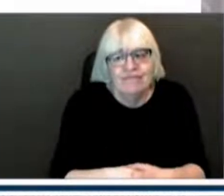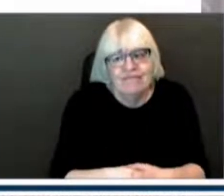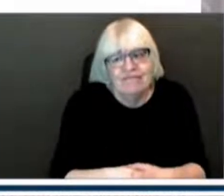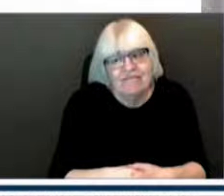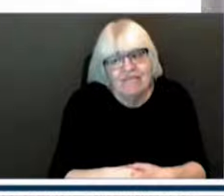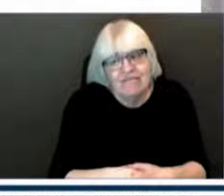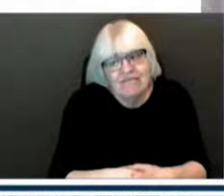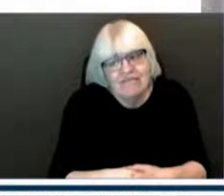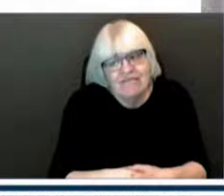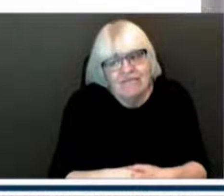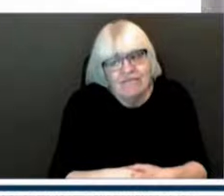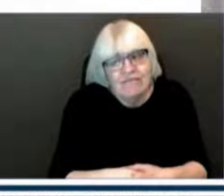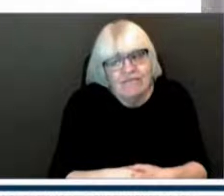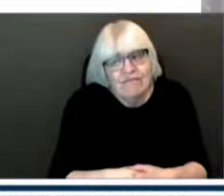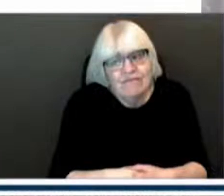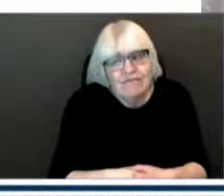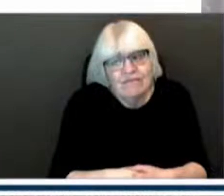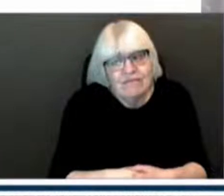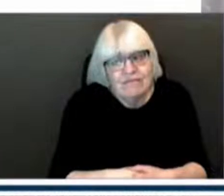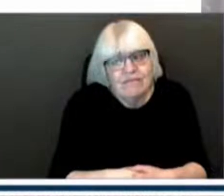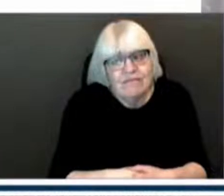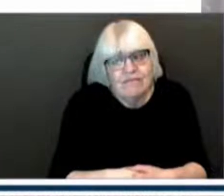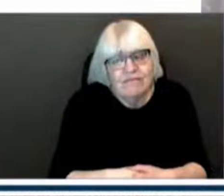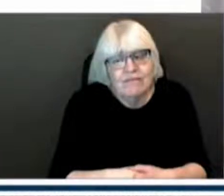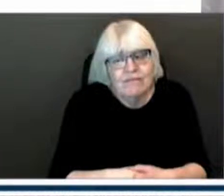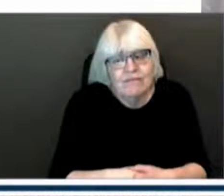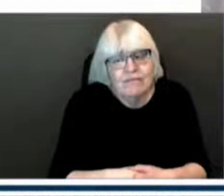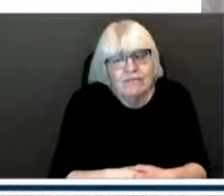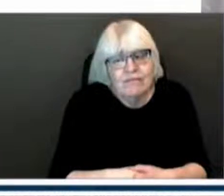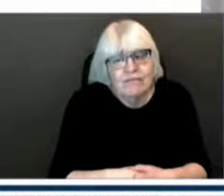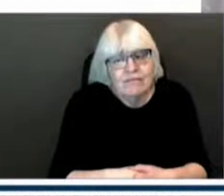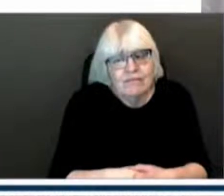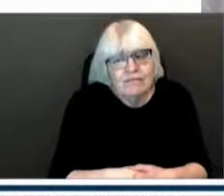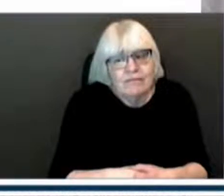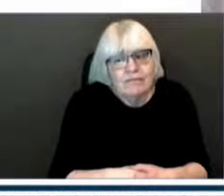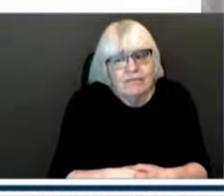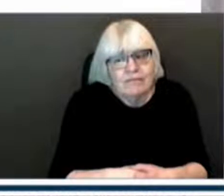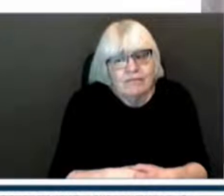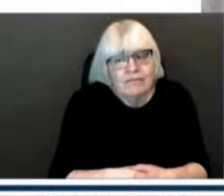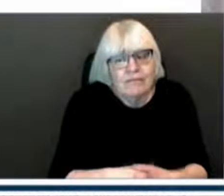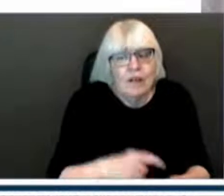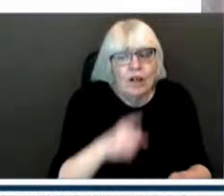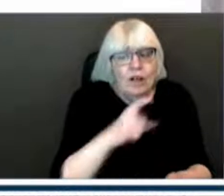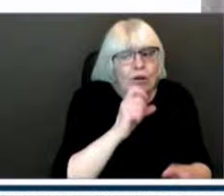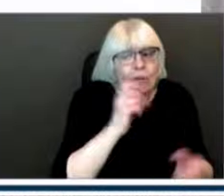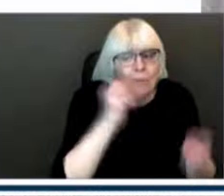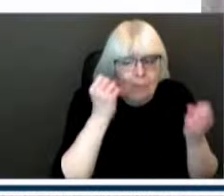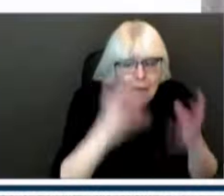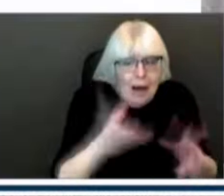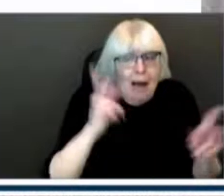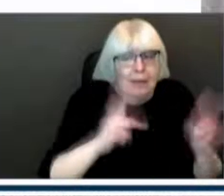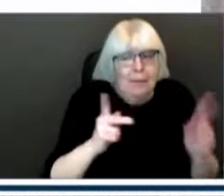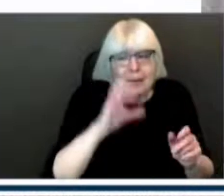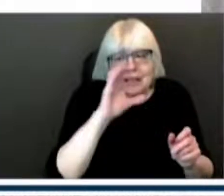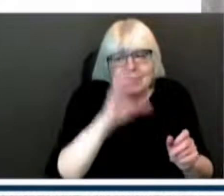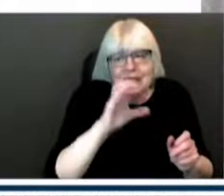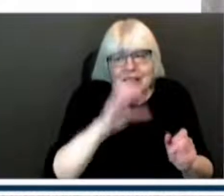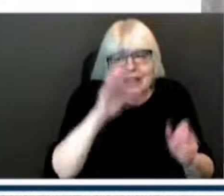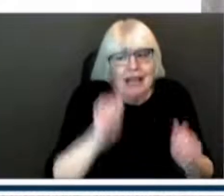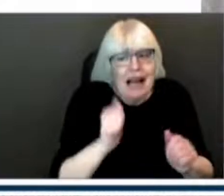lot of people in line, and for CCAs, I was quite shocked when I realized that we had some